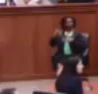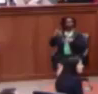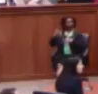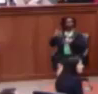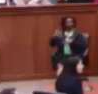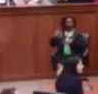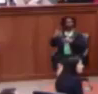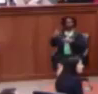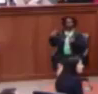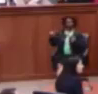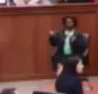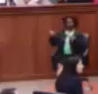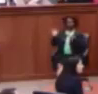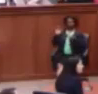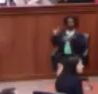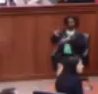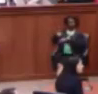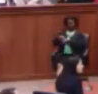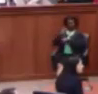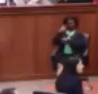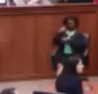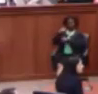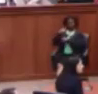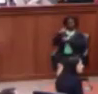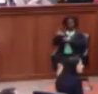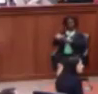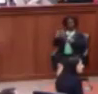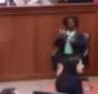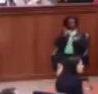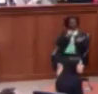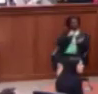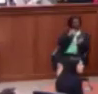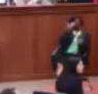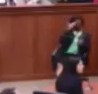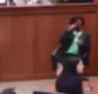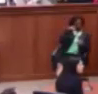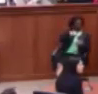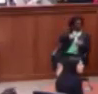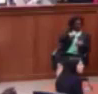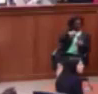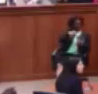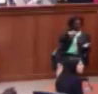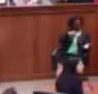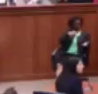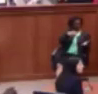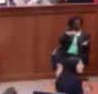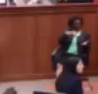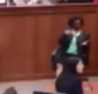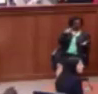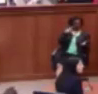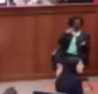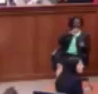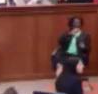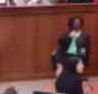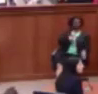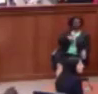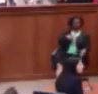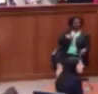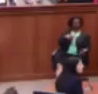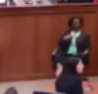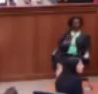And secondly, now that I know about this information, I'd